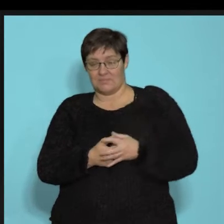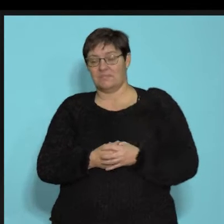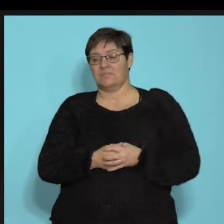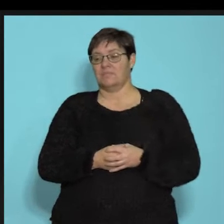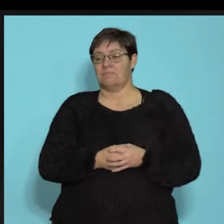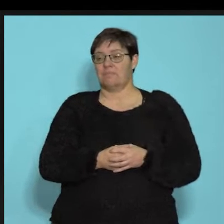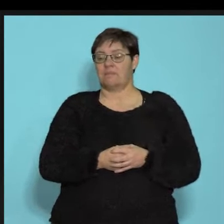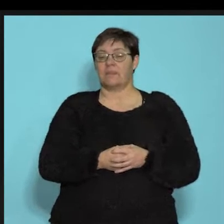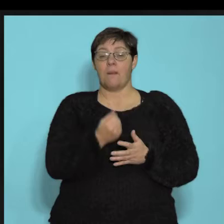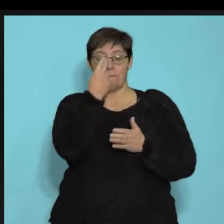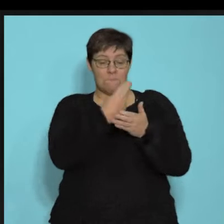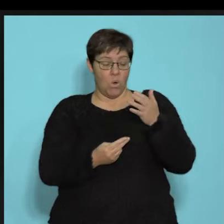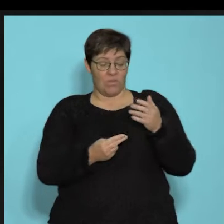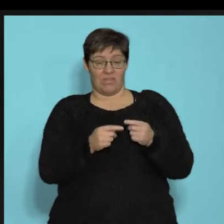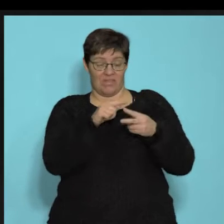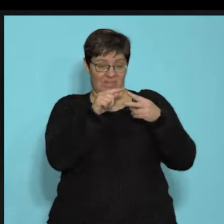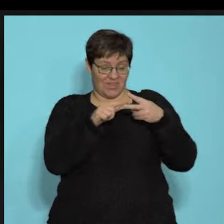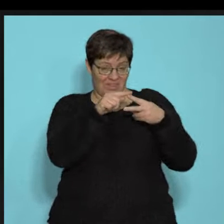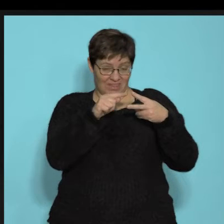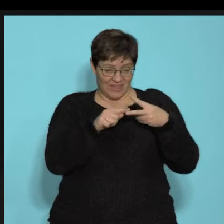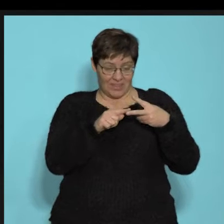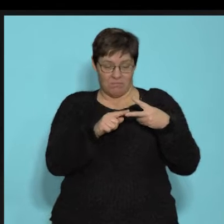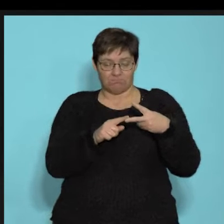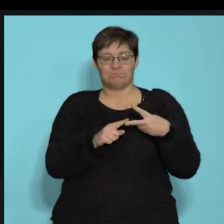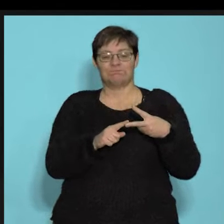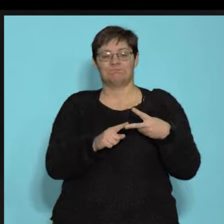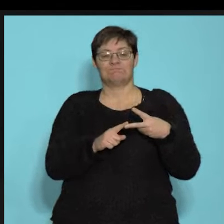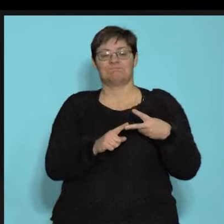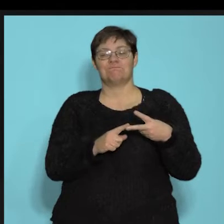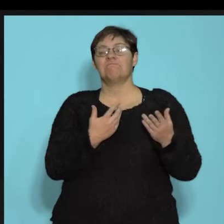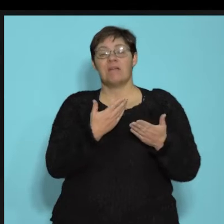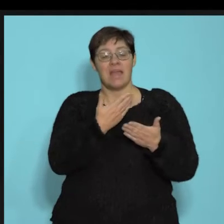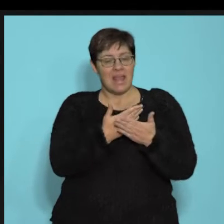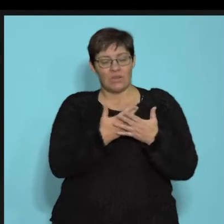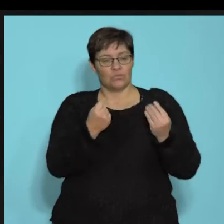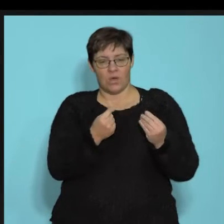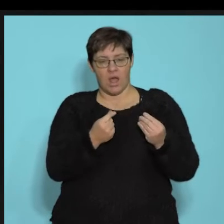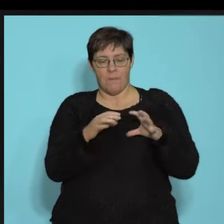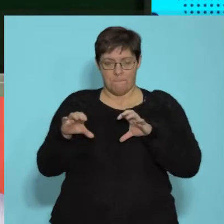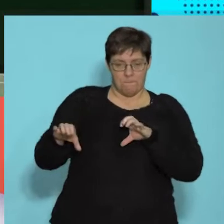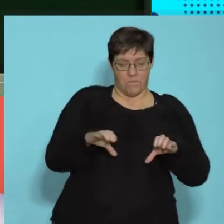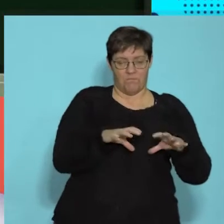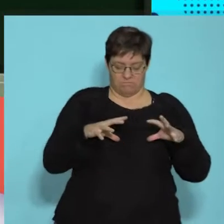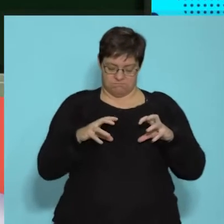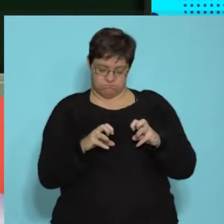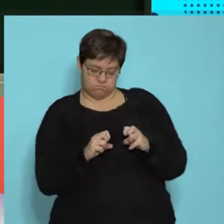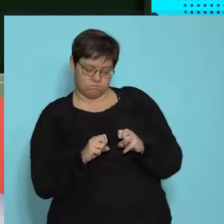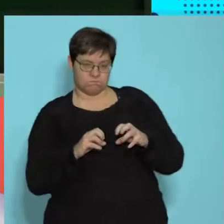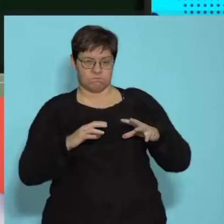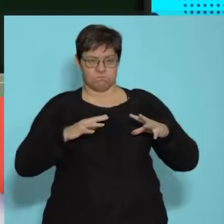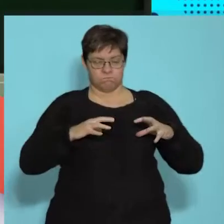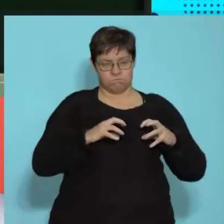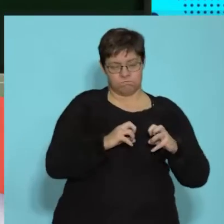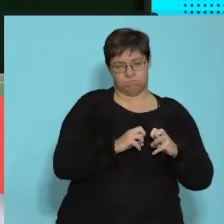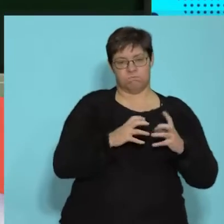intercostal muscles. And both of those are going to be able, all right, to move. And